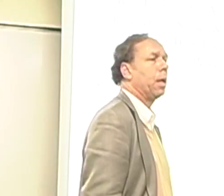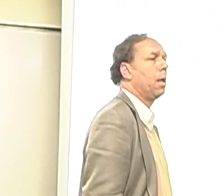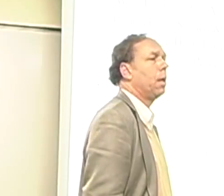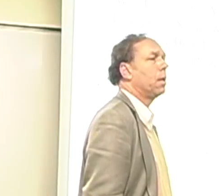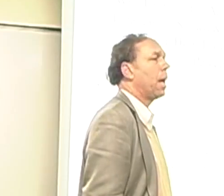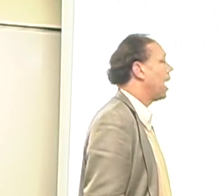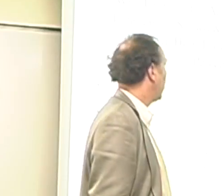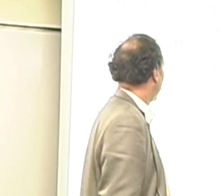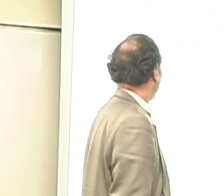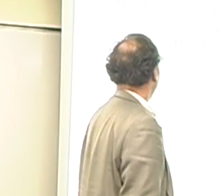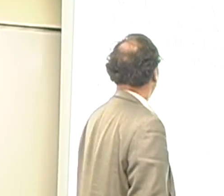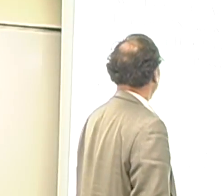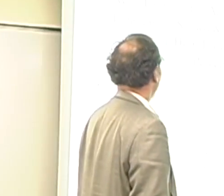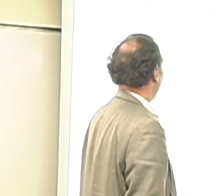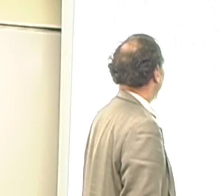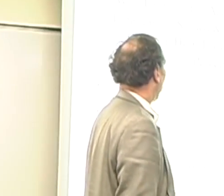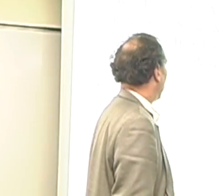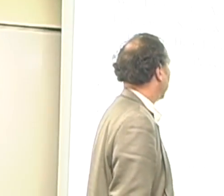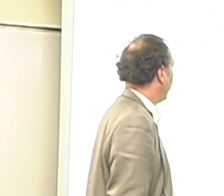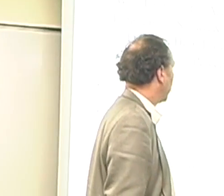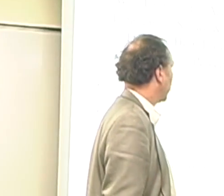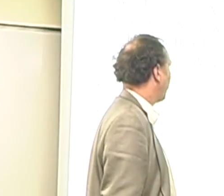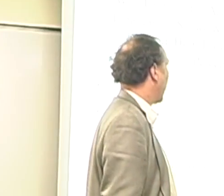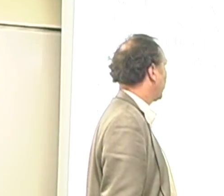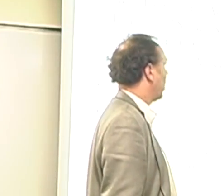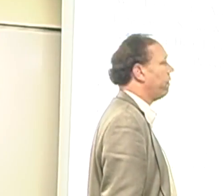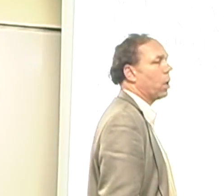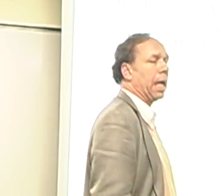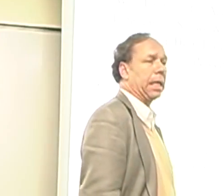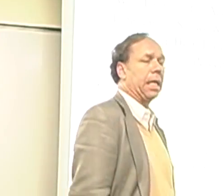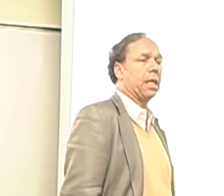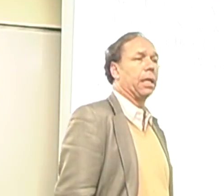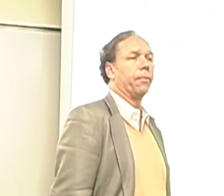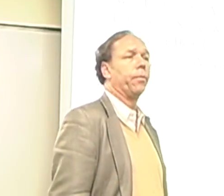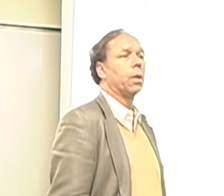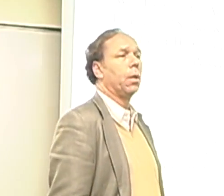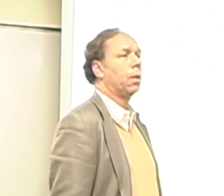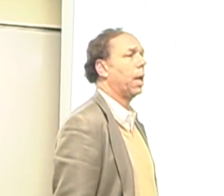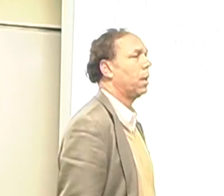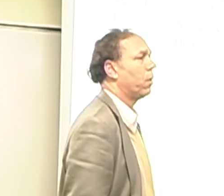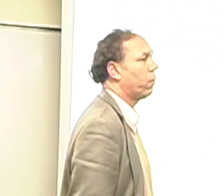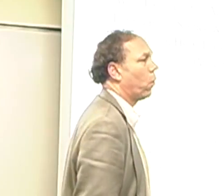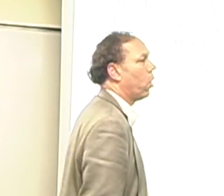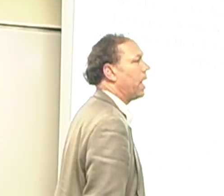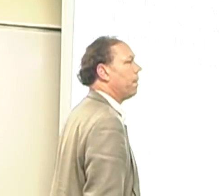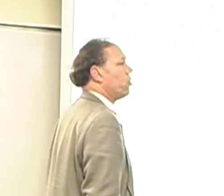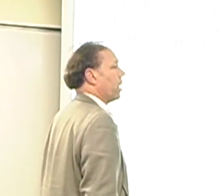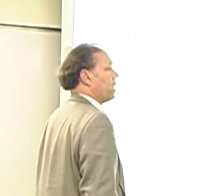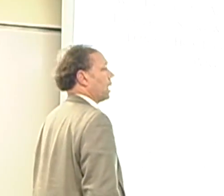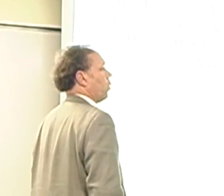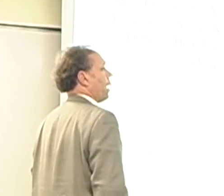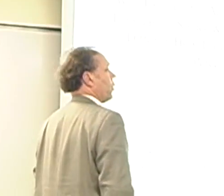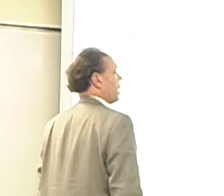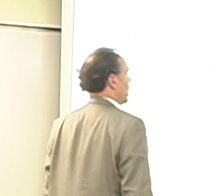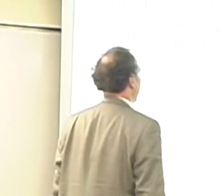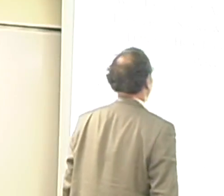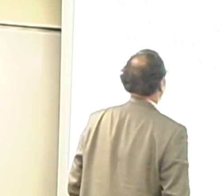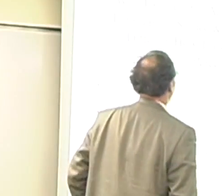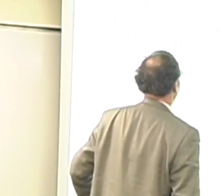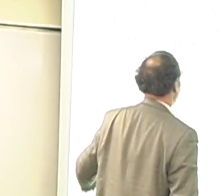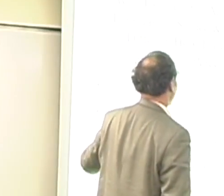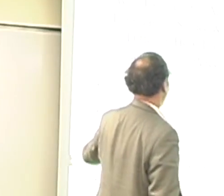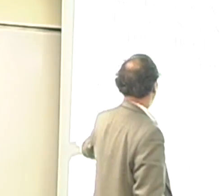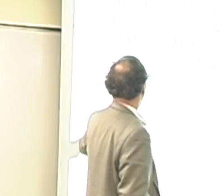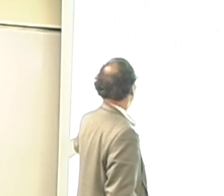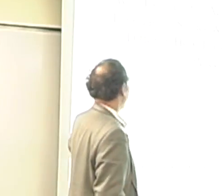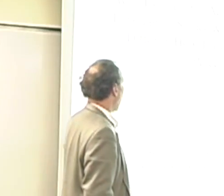modality, that speech has a very limited capacity for iconicity. That is, for imagistic representation